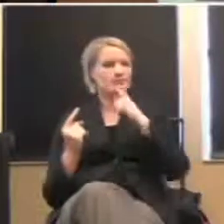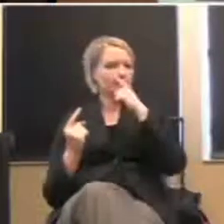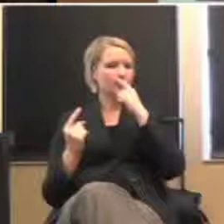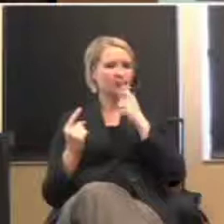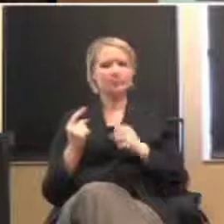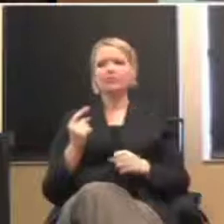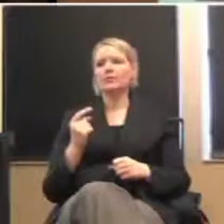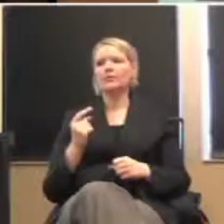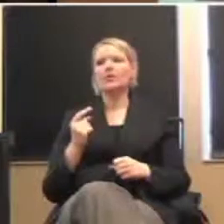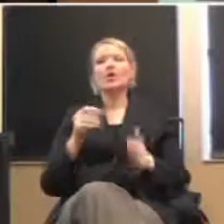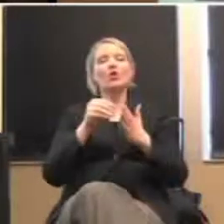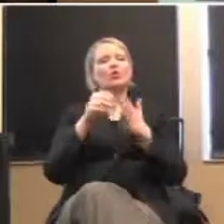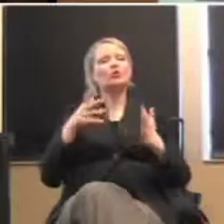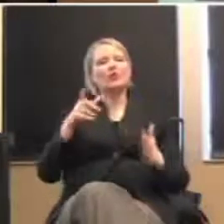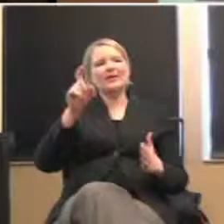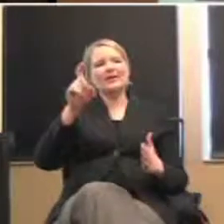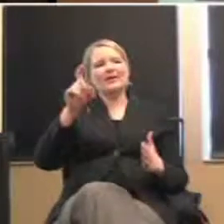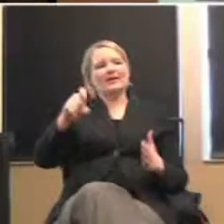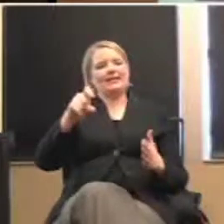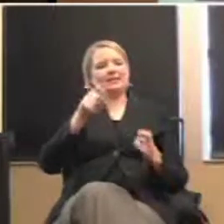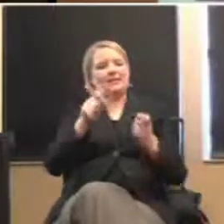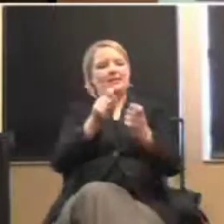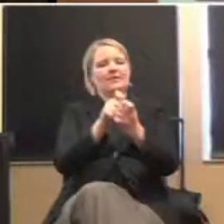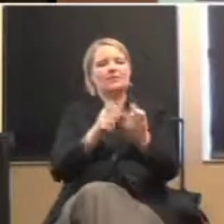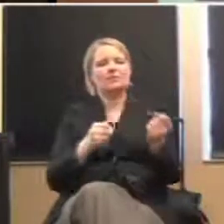student needs certain supports